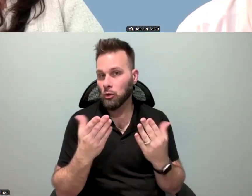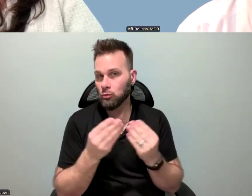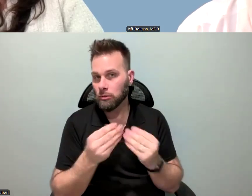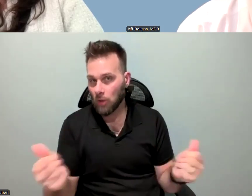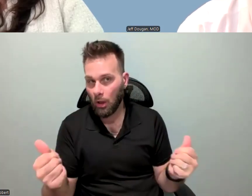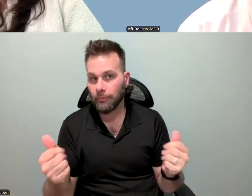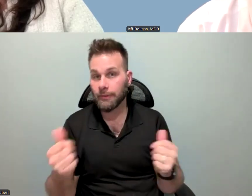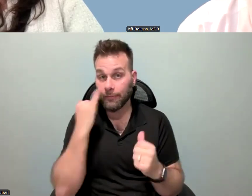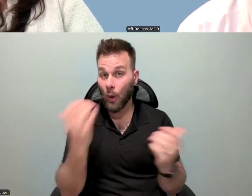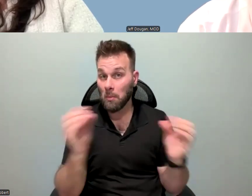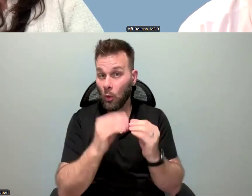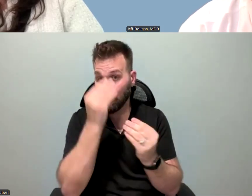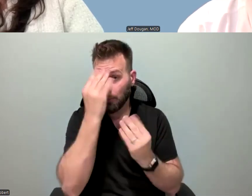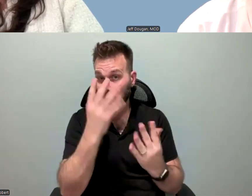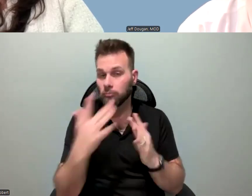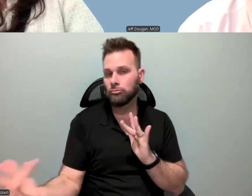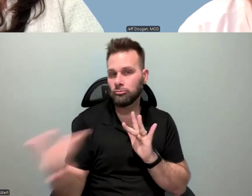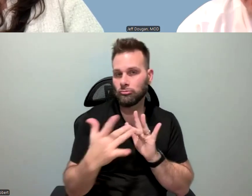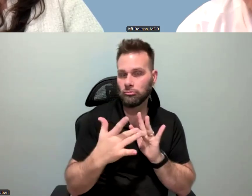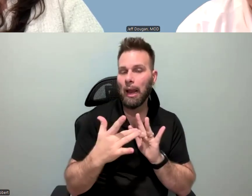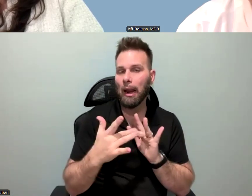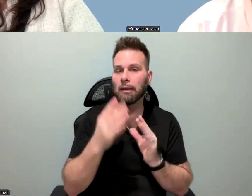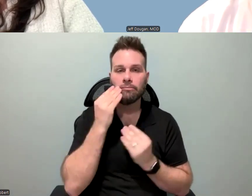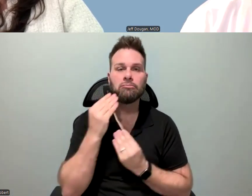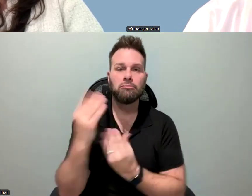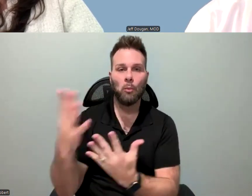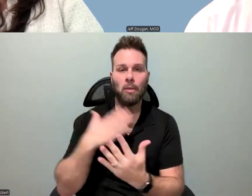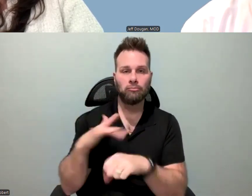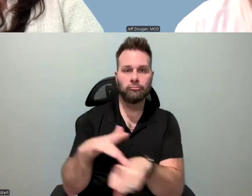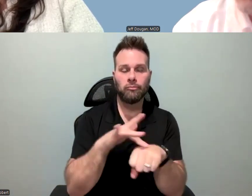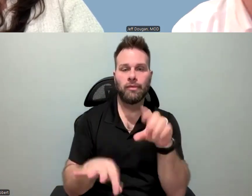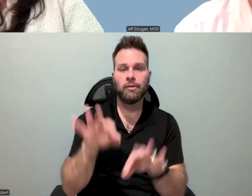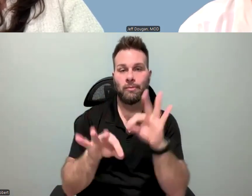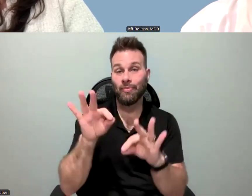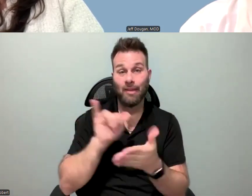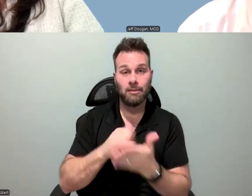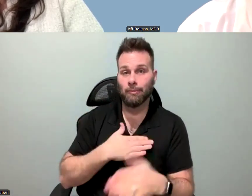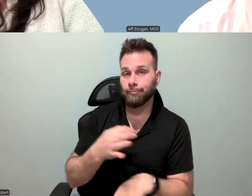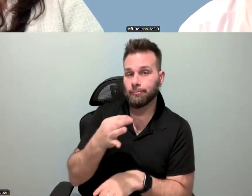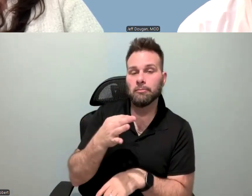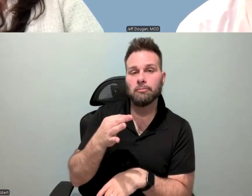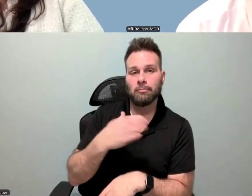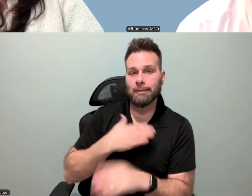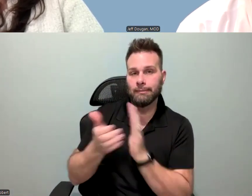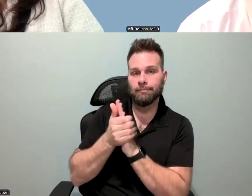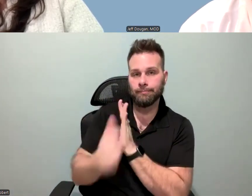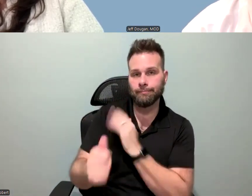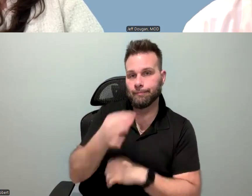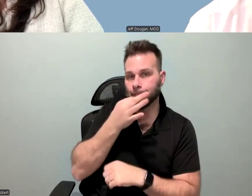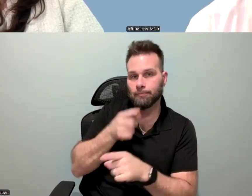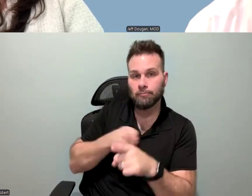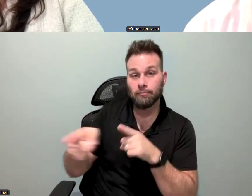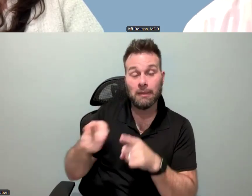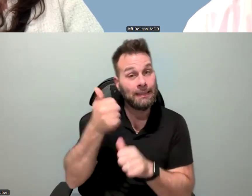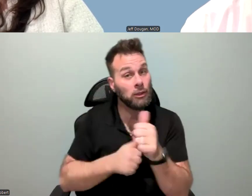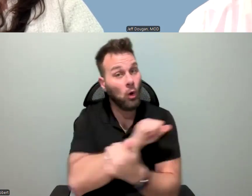further information, they can reach out, and I give them the specifics of what I found. Now, that's my expertise. Doesn't mean every commission has that expertise, but it's something